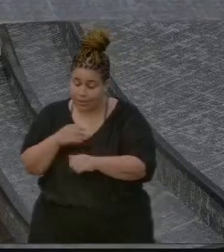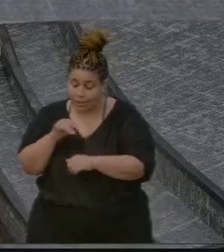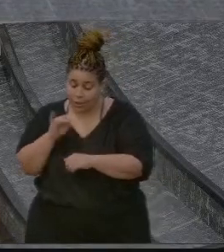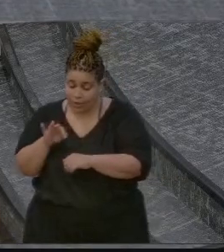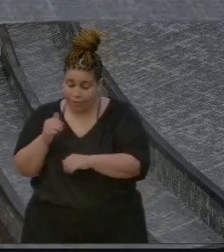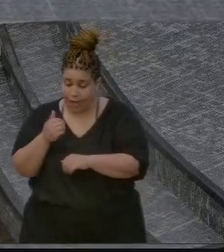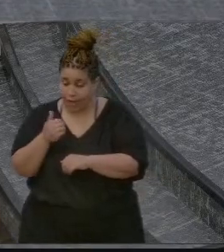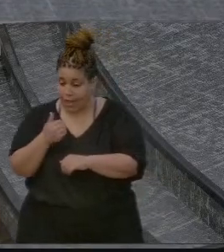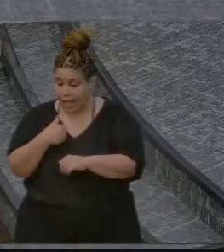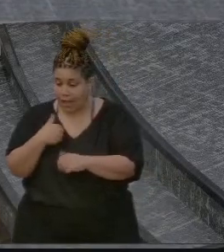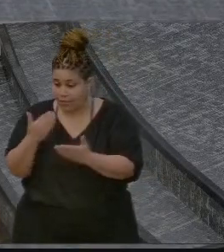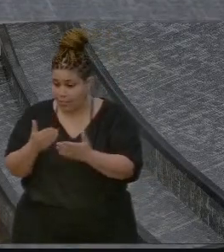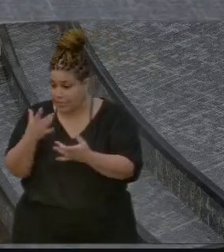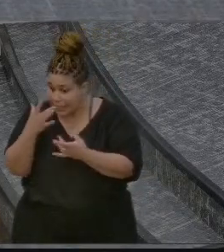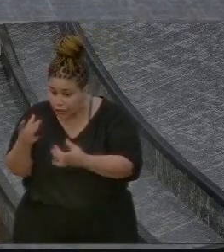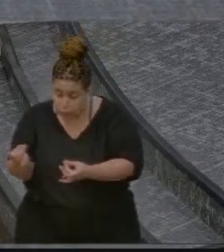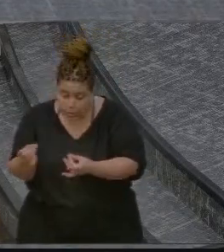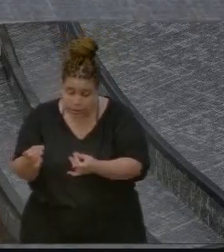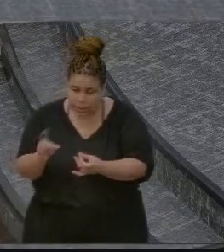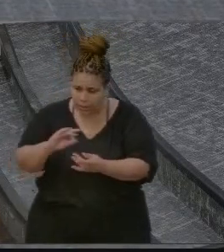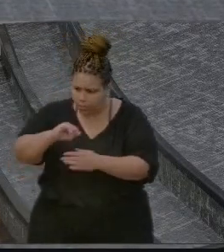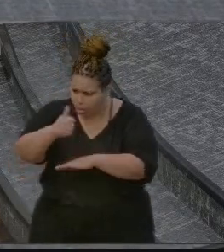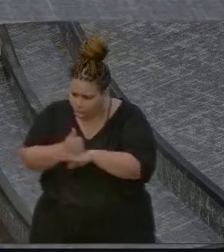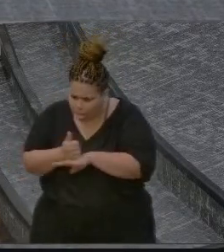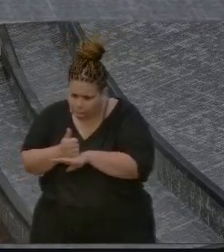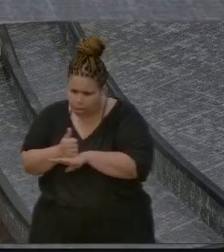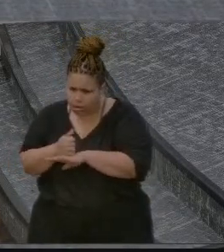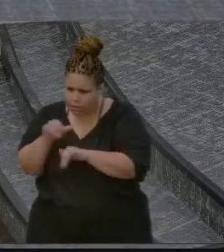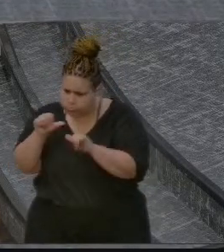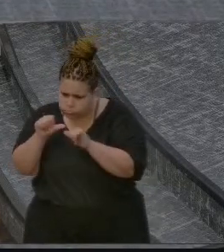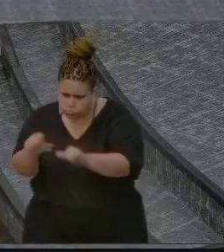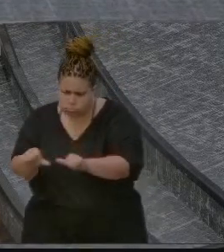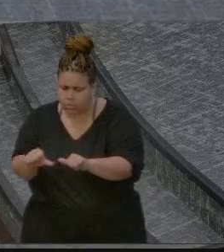it. And we can then talk about it, I guess.